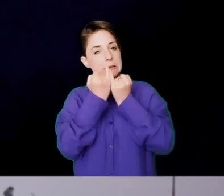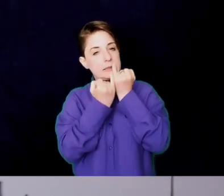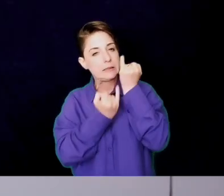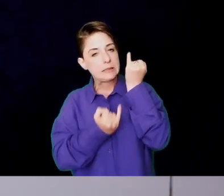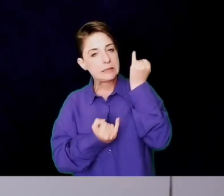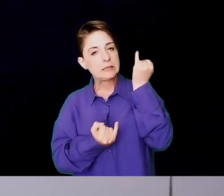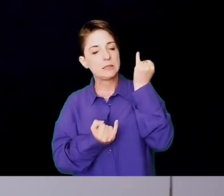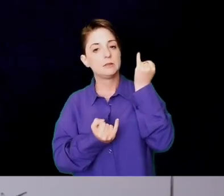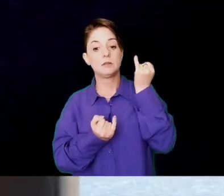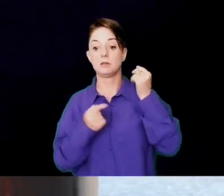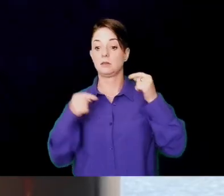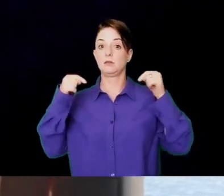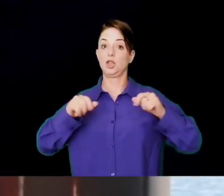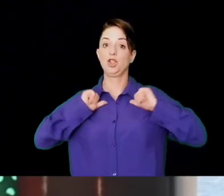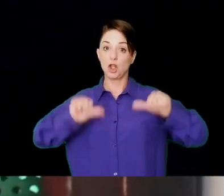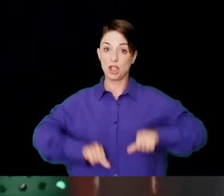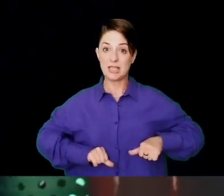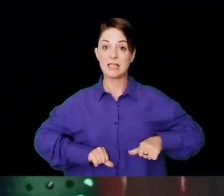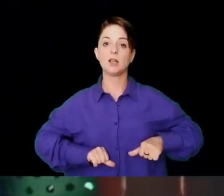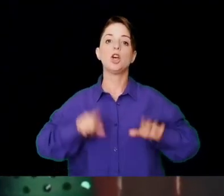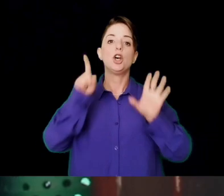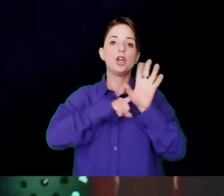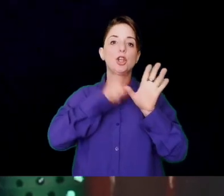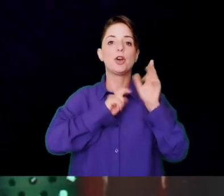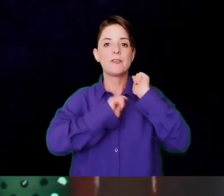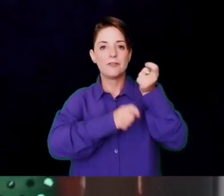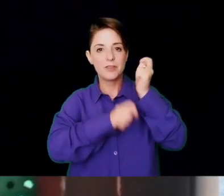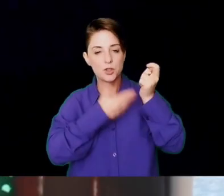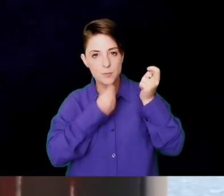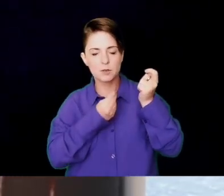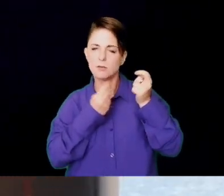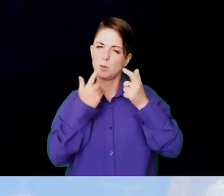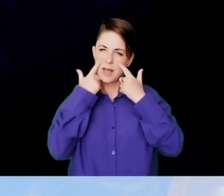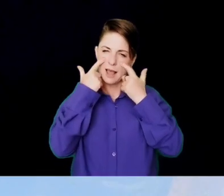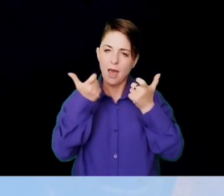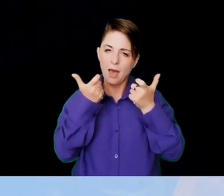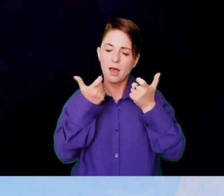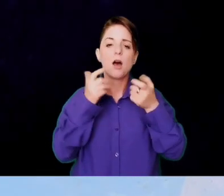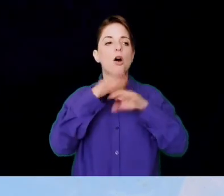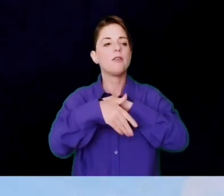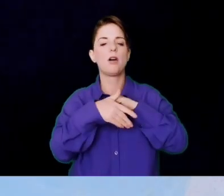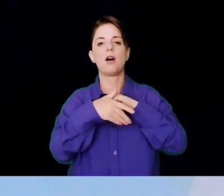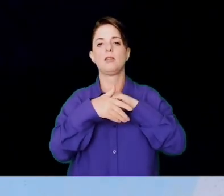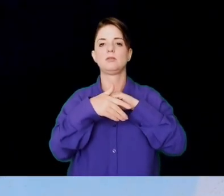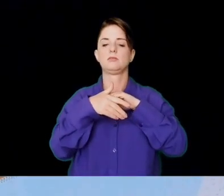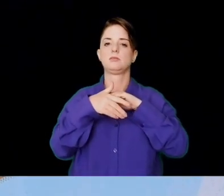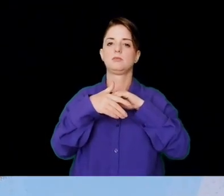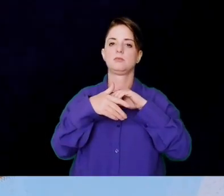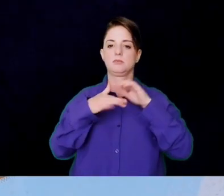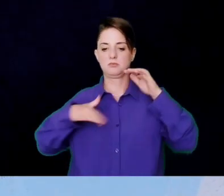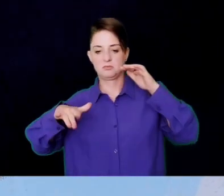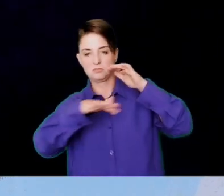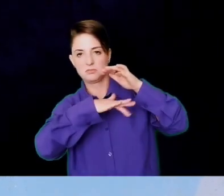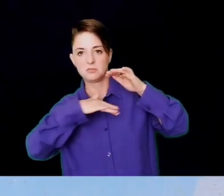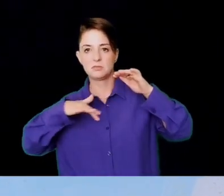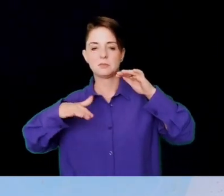steadily worse. Here in Jersey, a lot of the young guys or the small-scale fishermen really do care about what is going on.